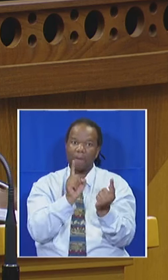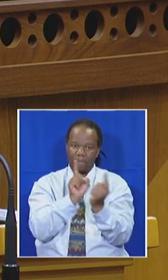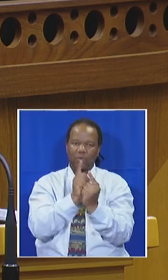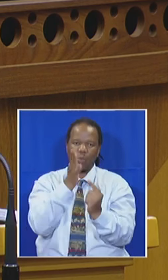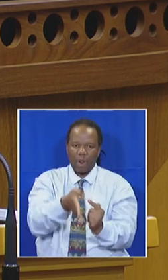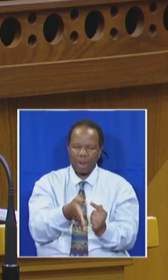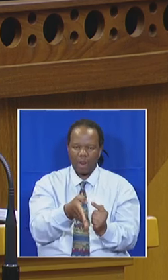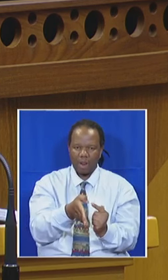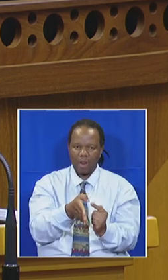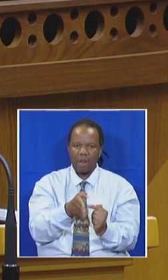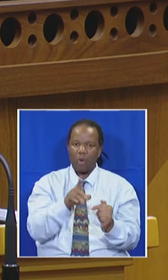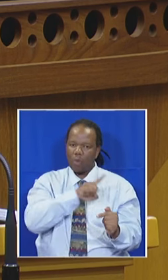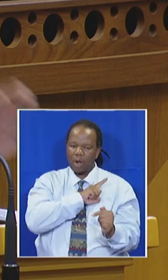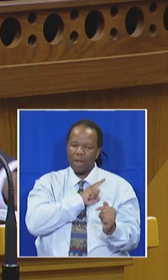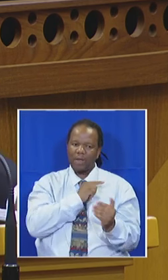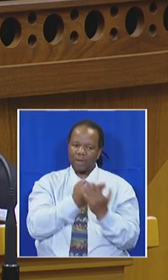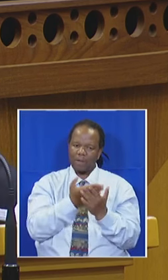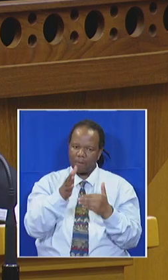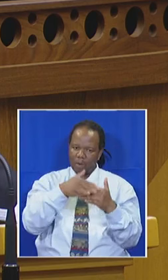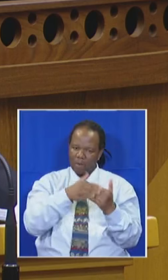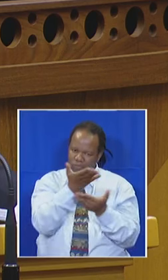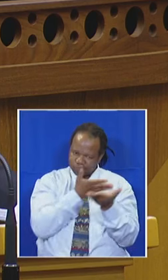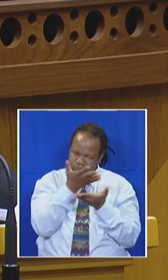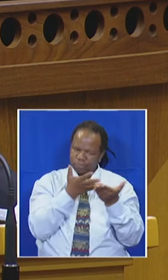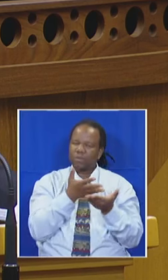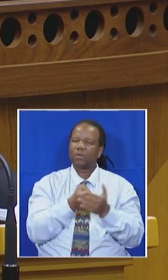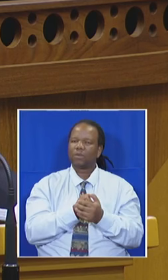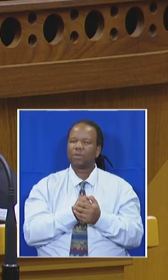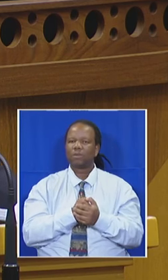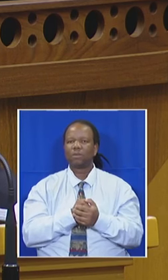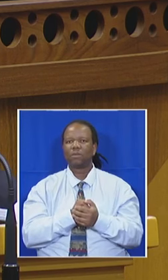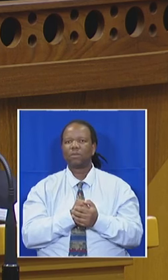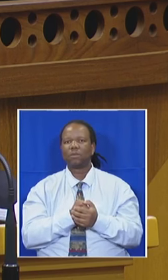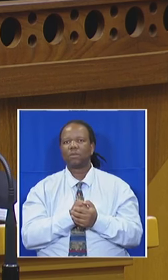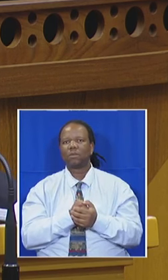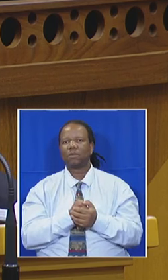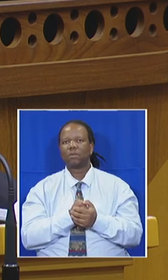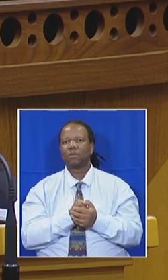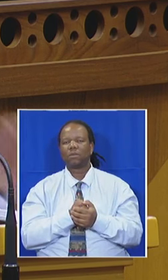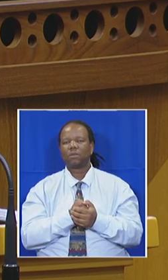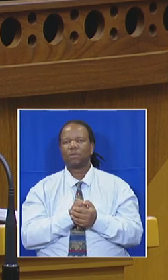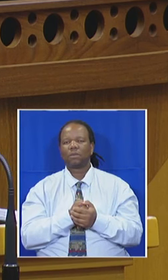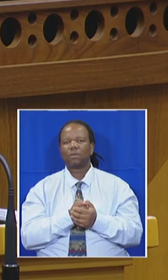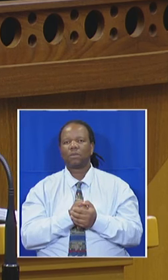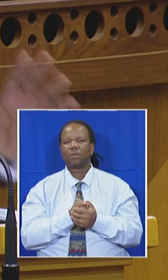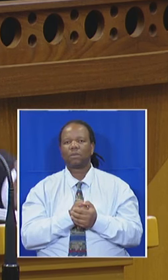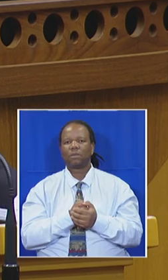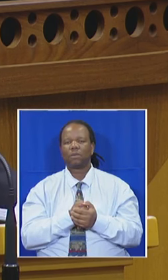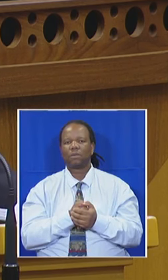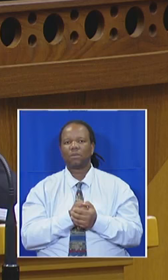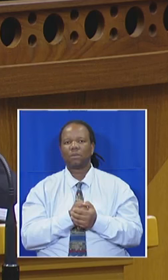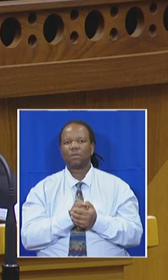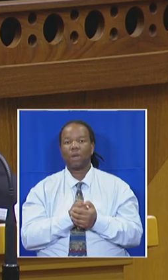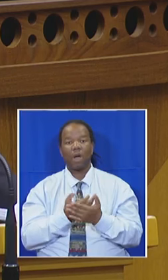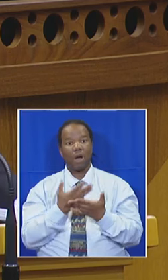P- part of what the officers